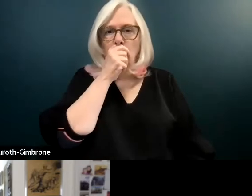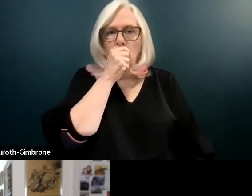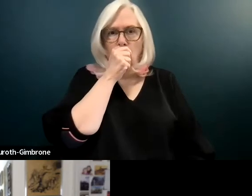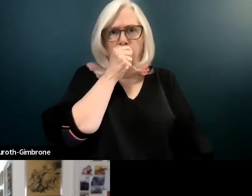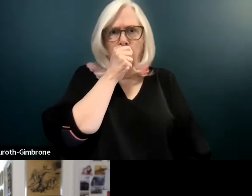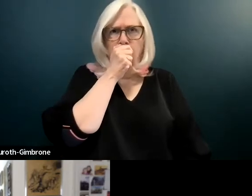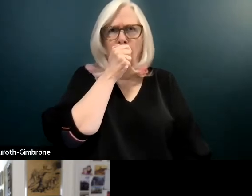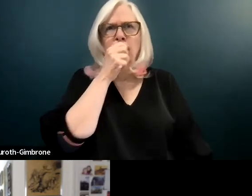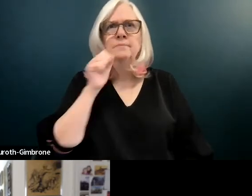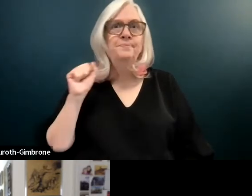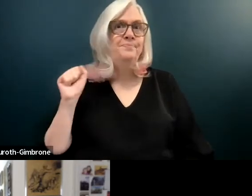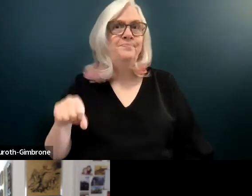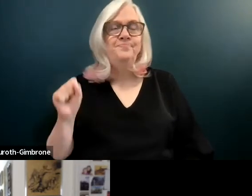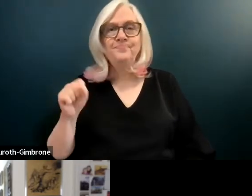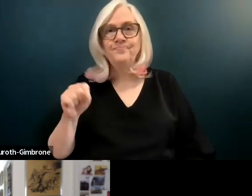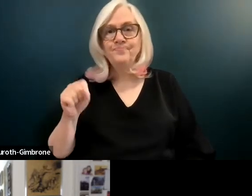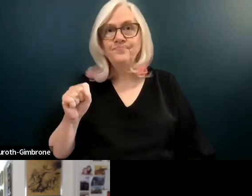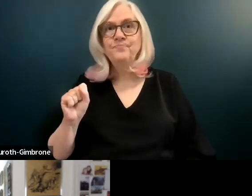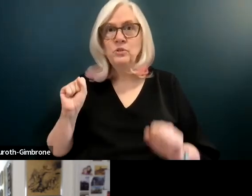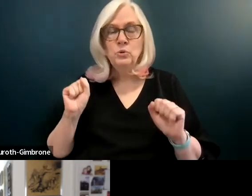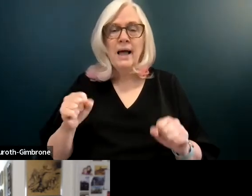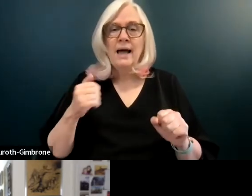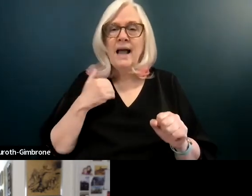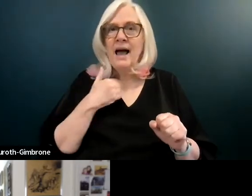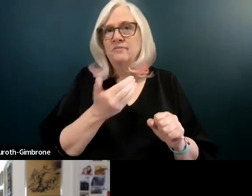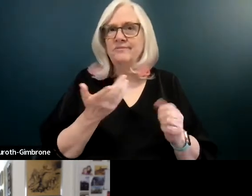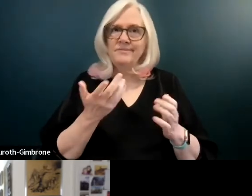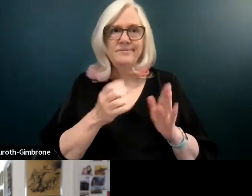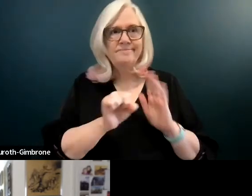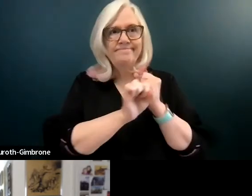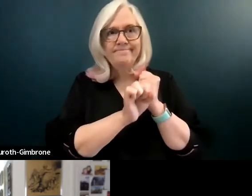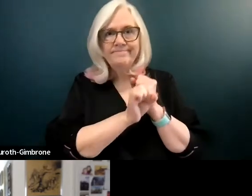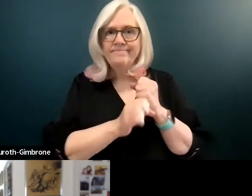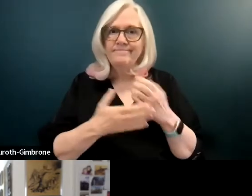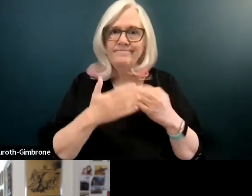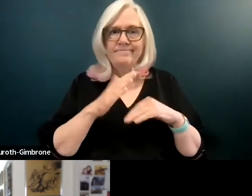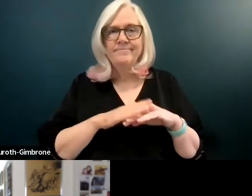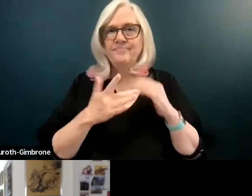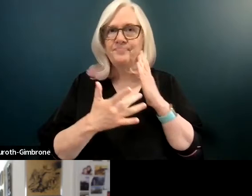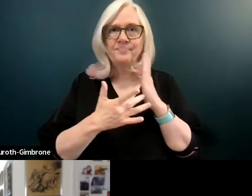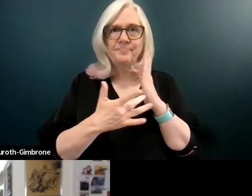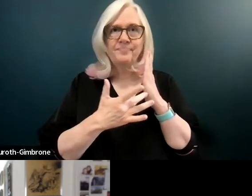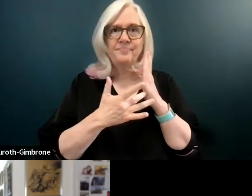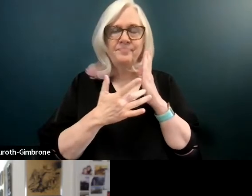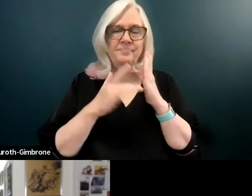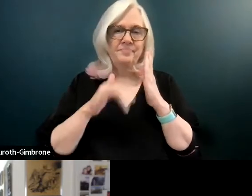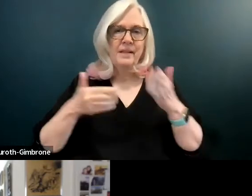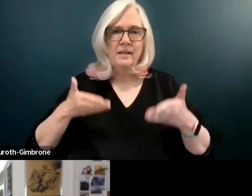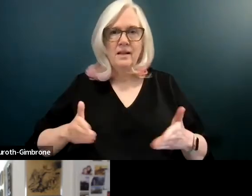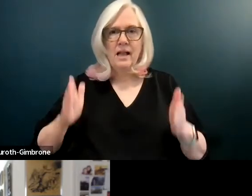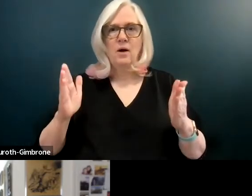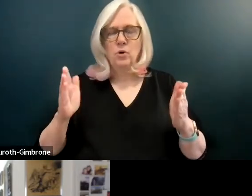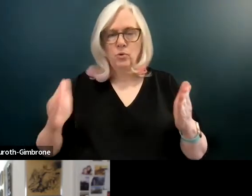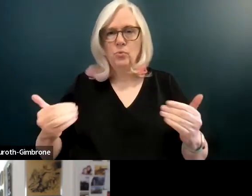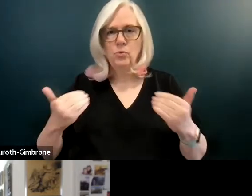have an exhibition on technology, which would allow you to have,